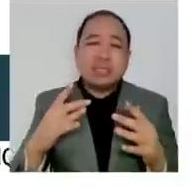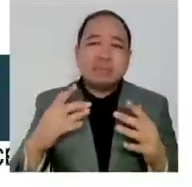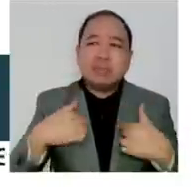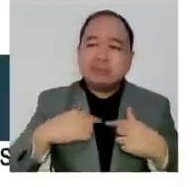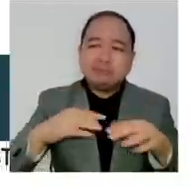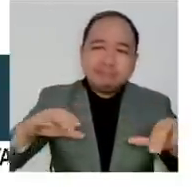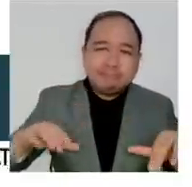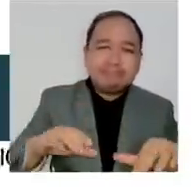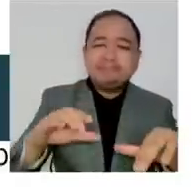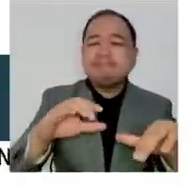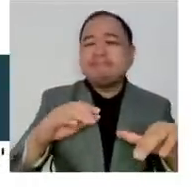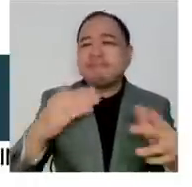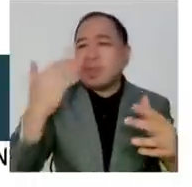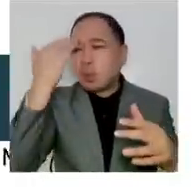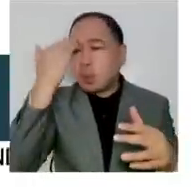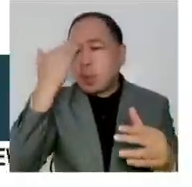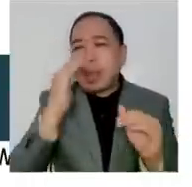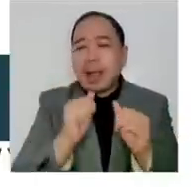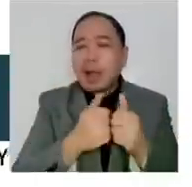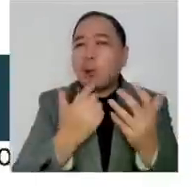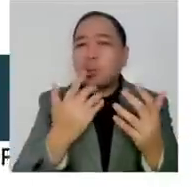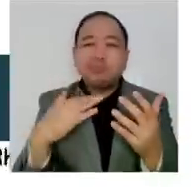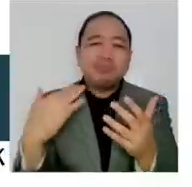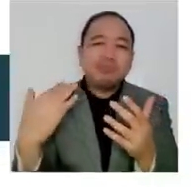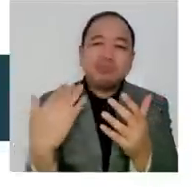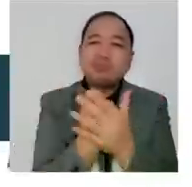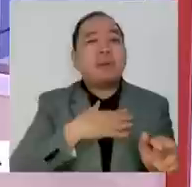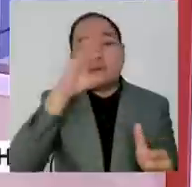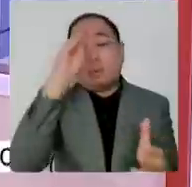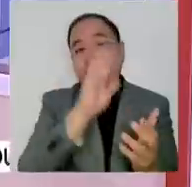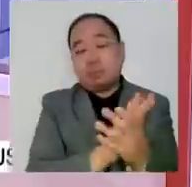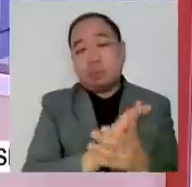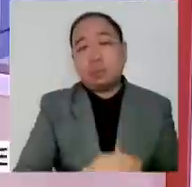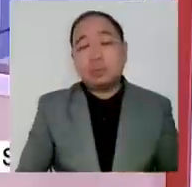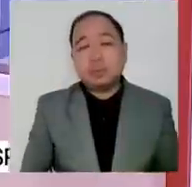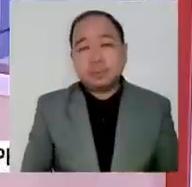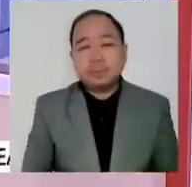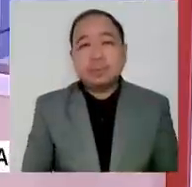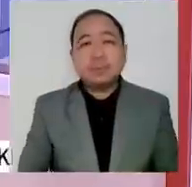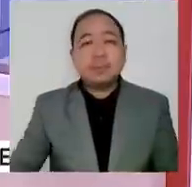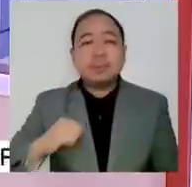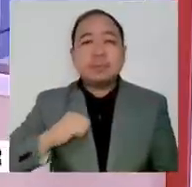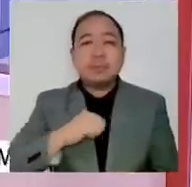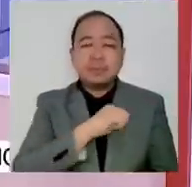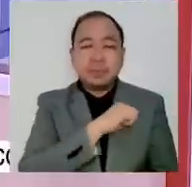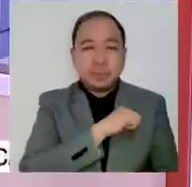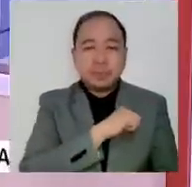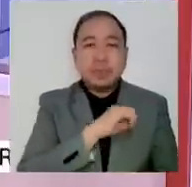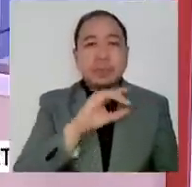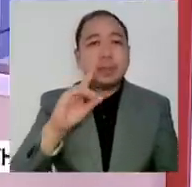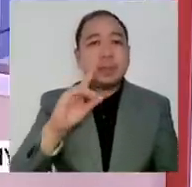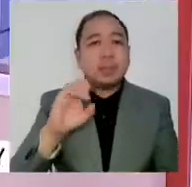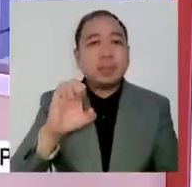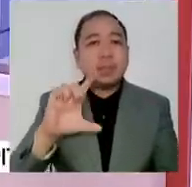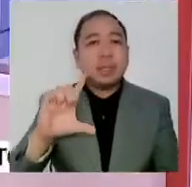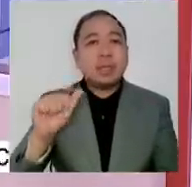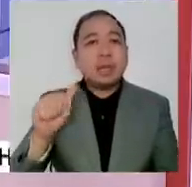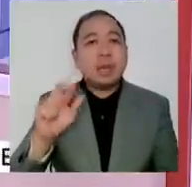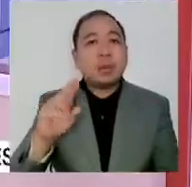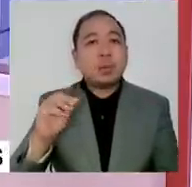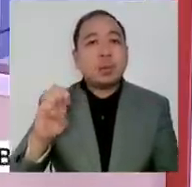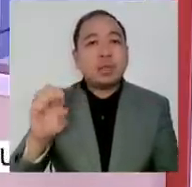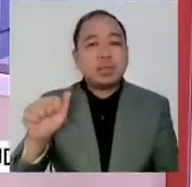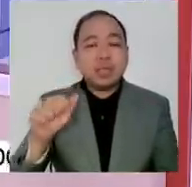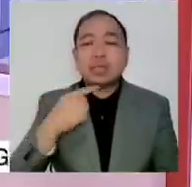how to find my husband's justice. Senator Ronald De La Rosa says if it was up to him, he would have